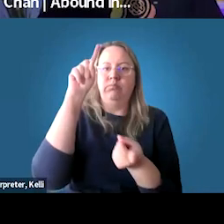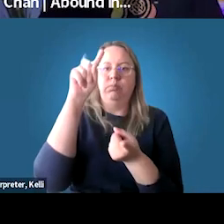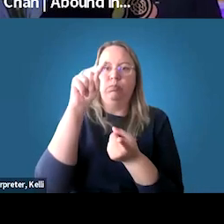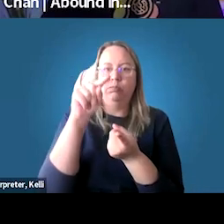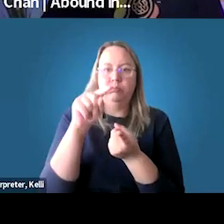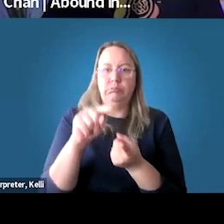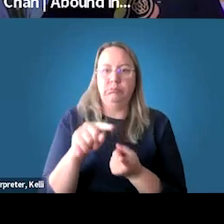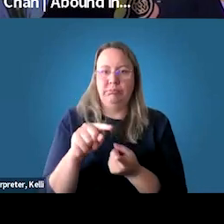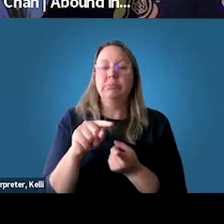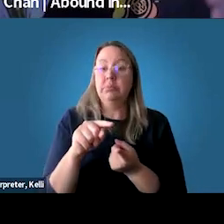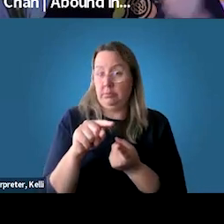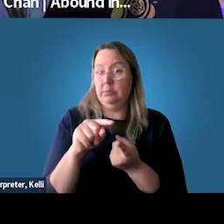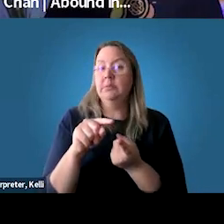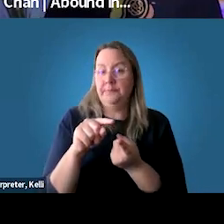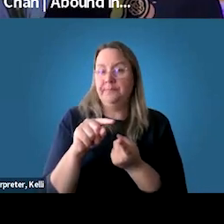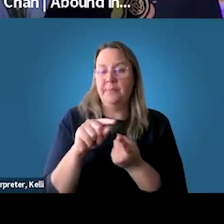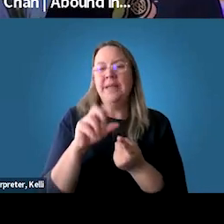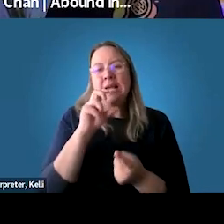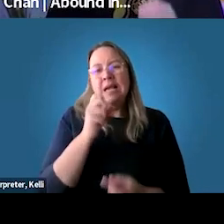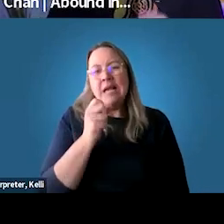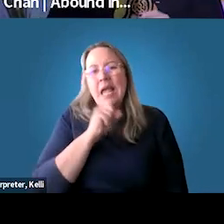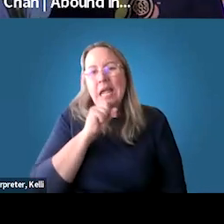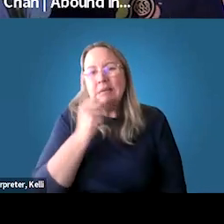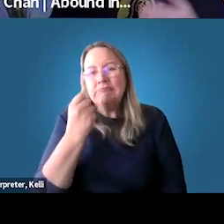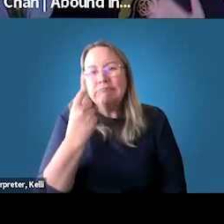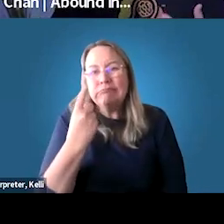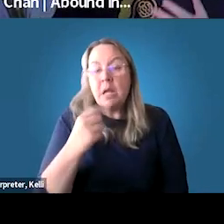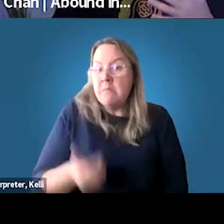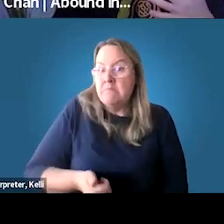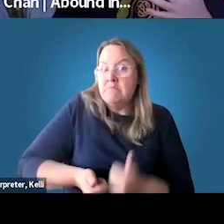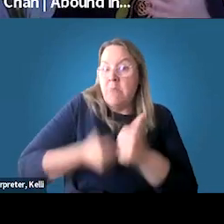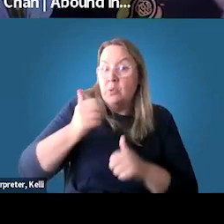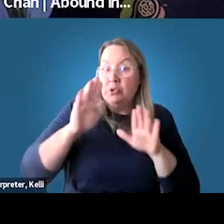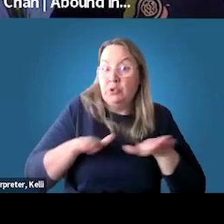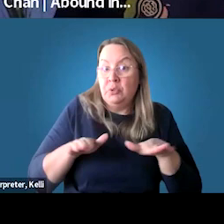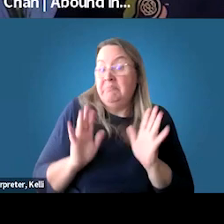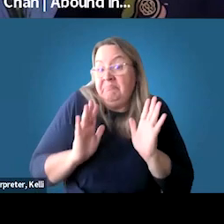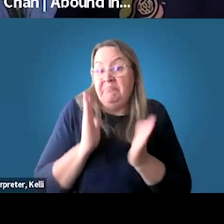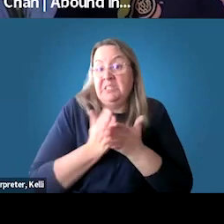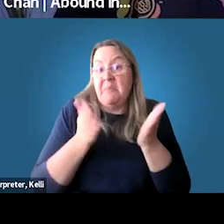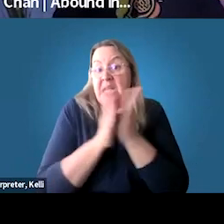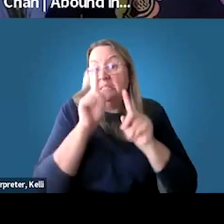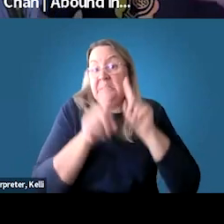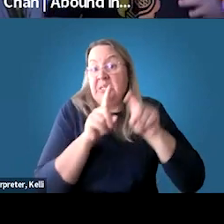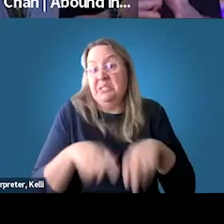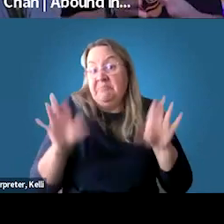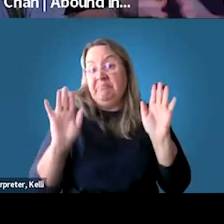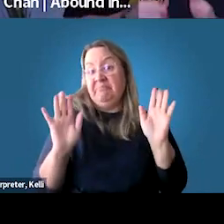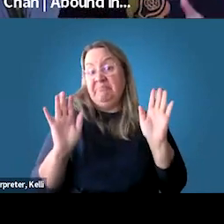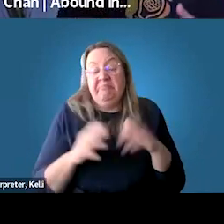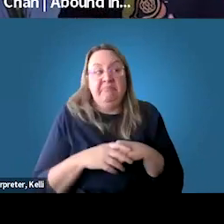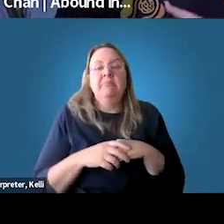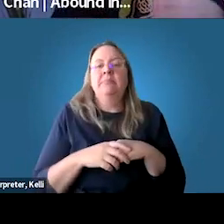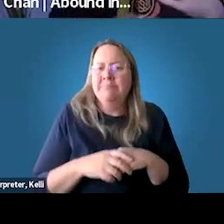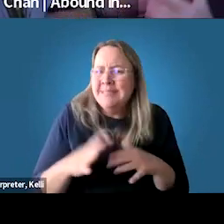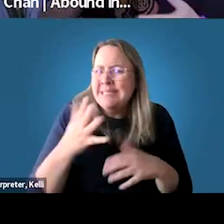By the age of around 11-year-old, most children have actually stopped asking questions altogether. And this kind of